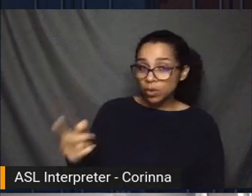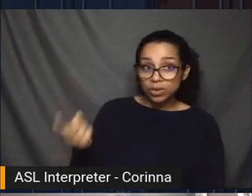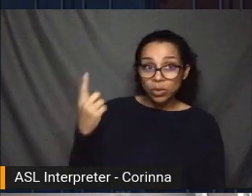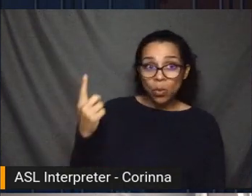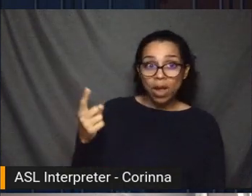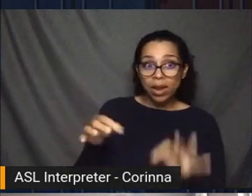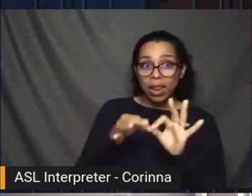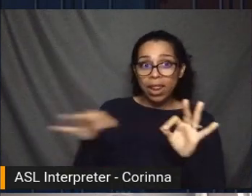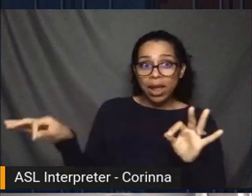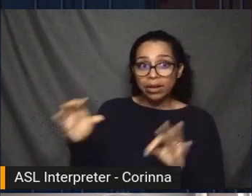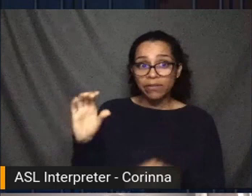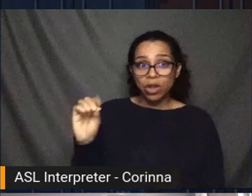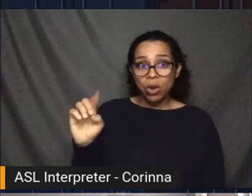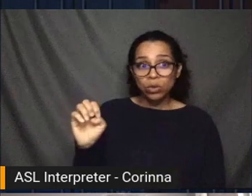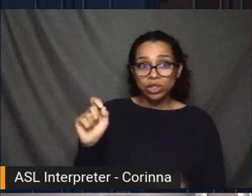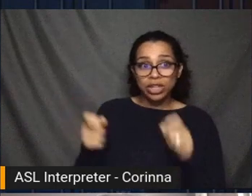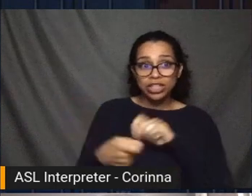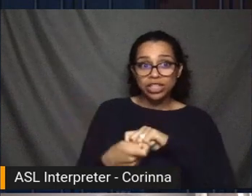code change, and